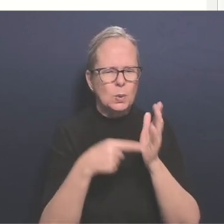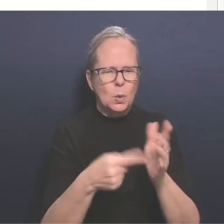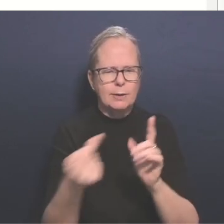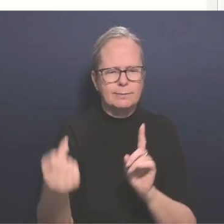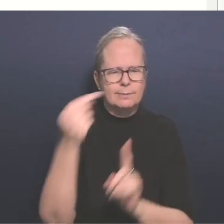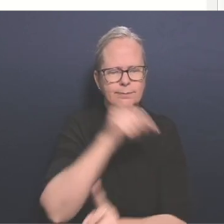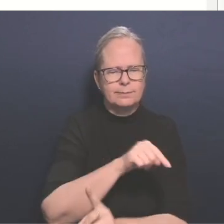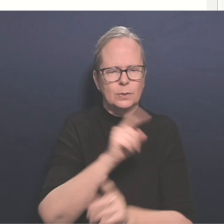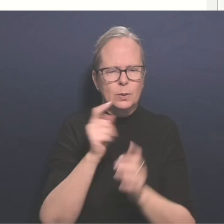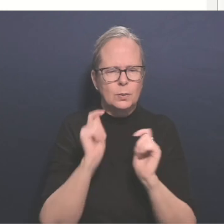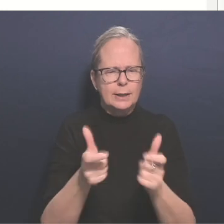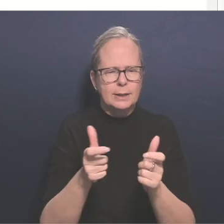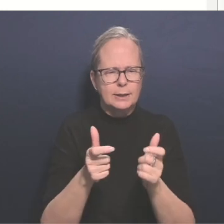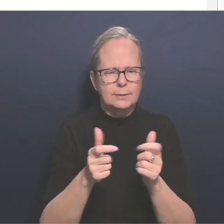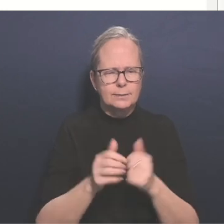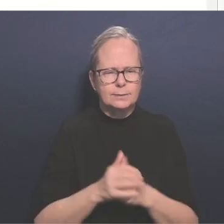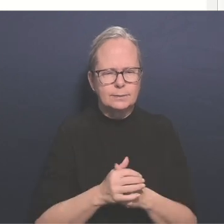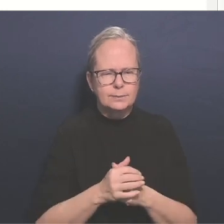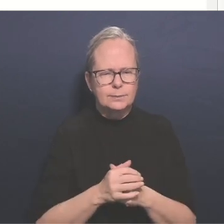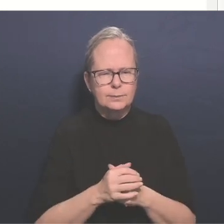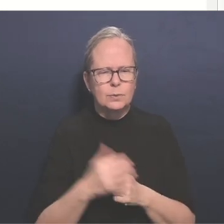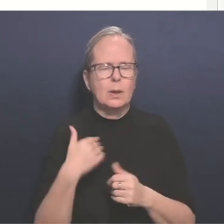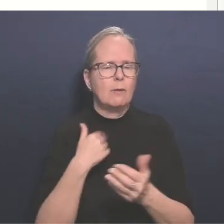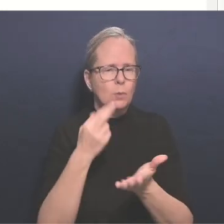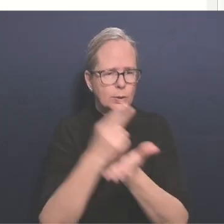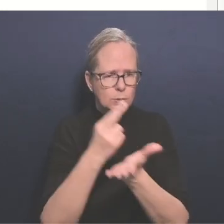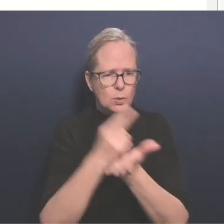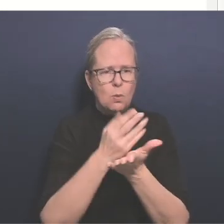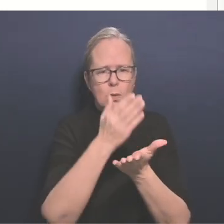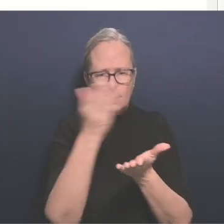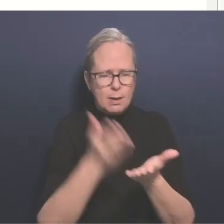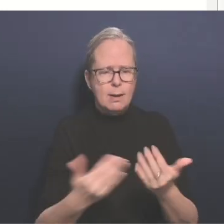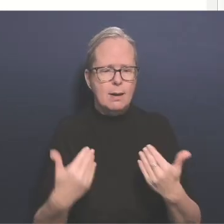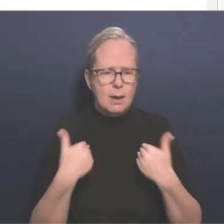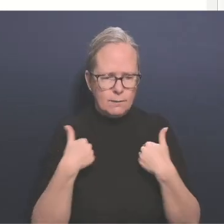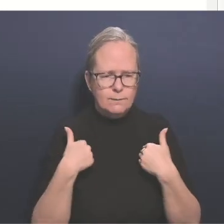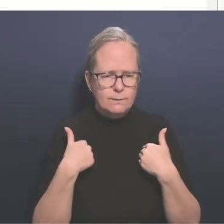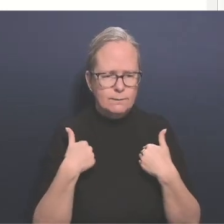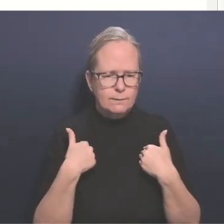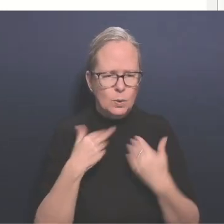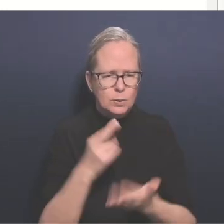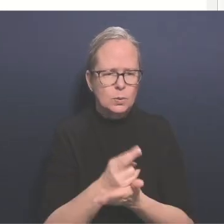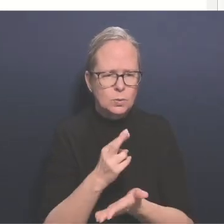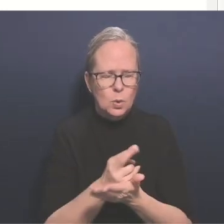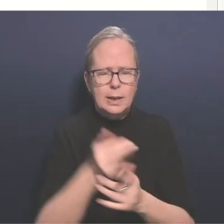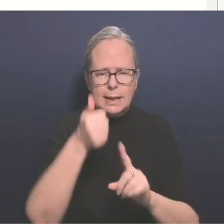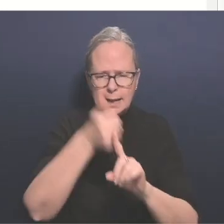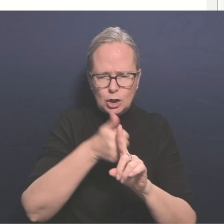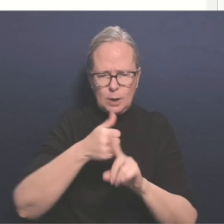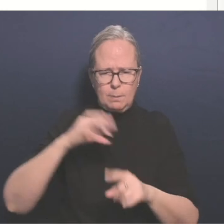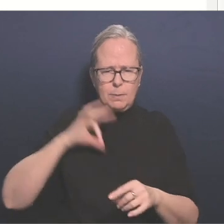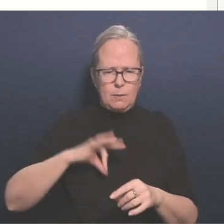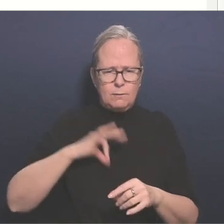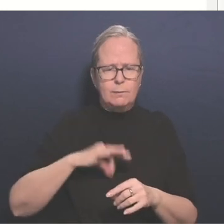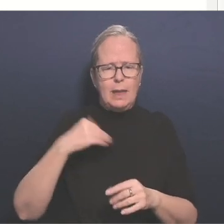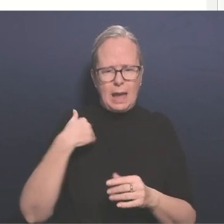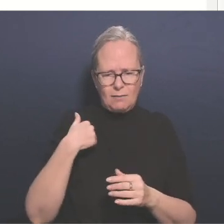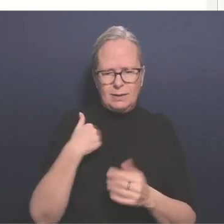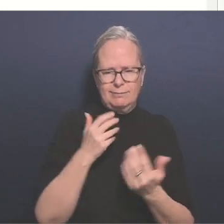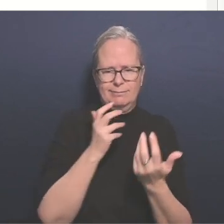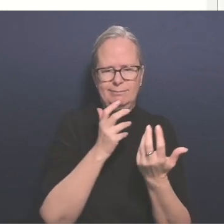anyone is an organization who can support on these disability benefits, please do let us know, because this is